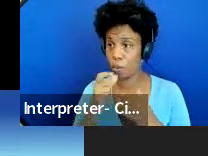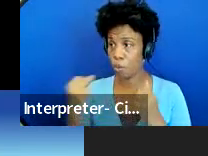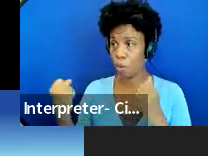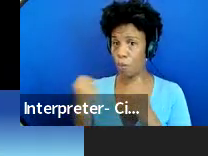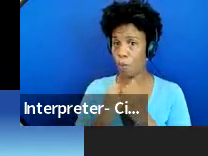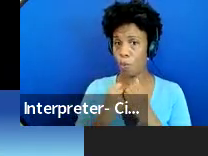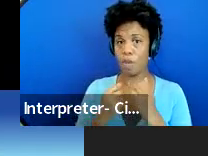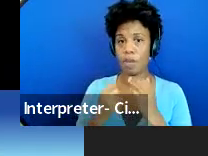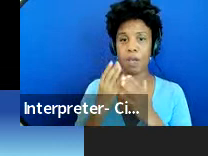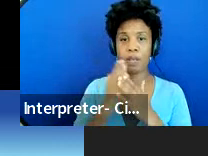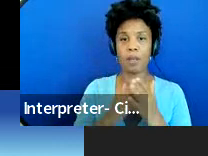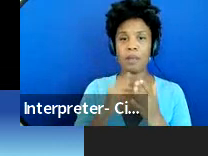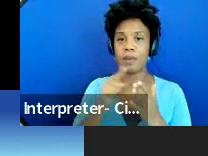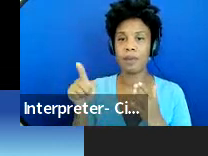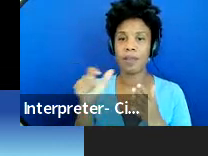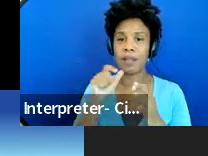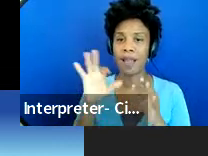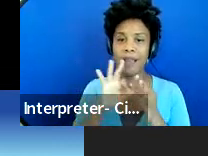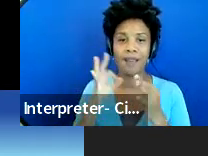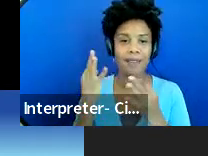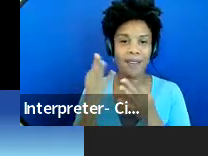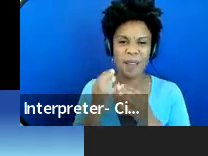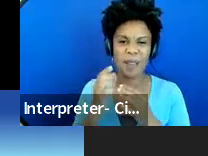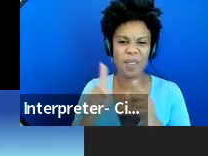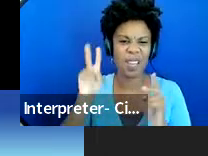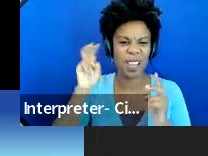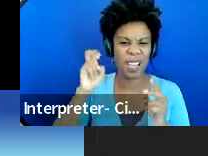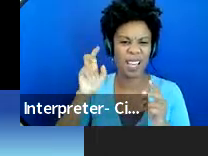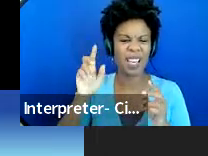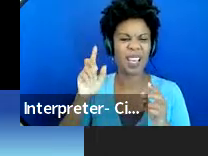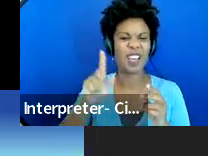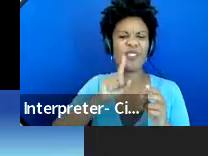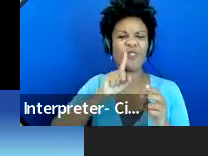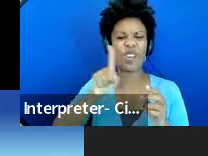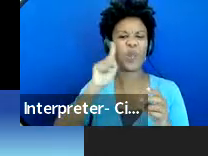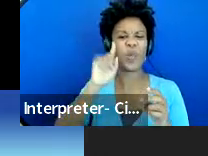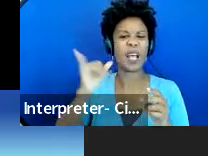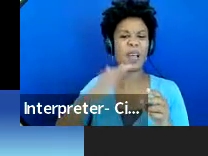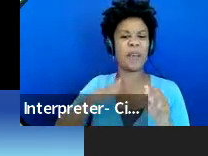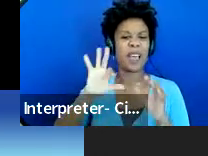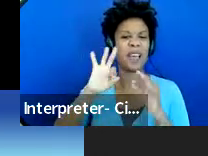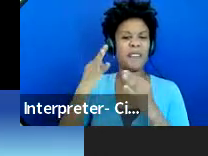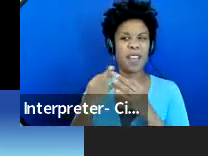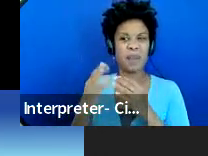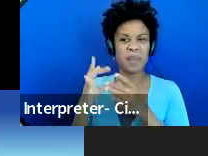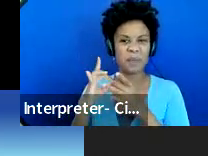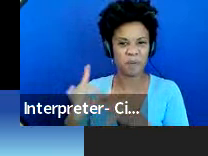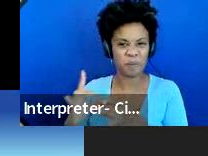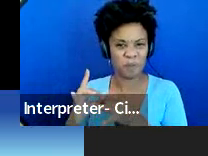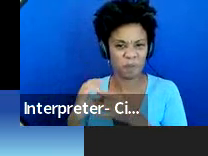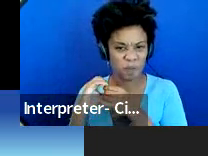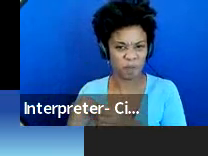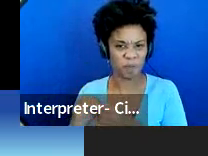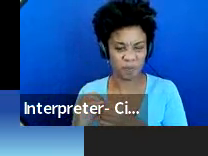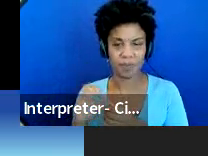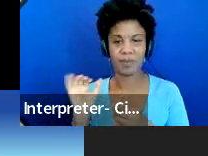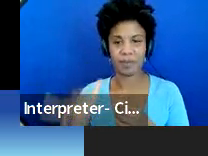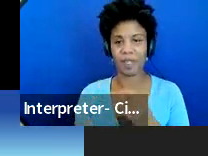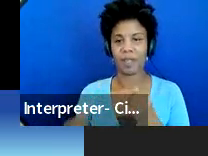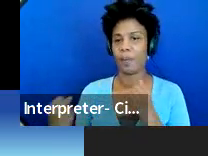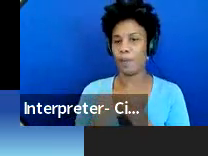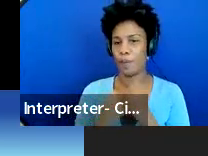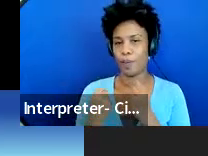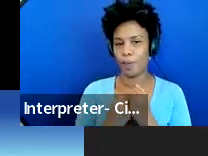family, but are like family to persons. There's also innate personality trait in terms of the resilience and